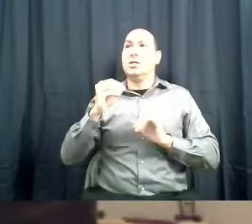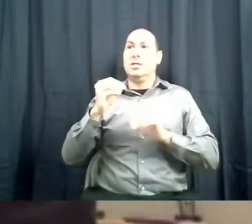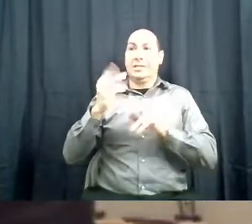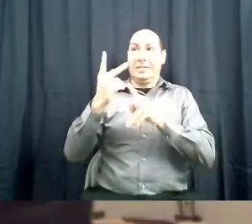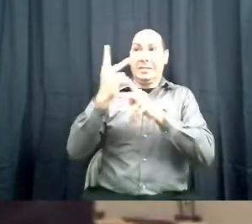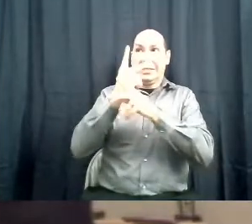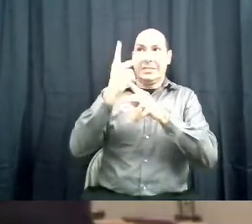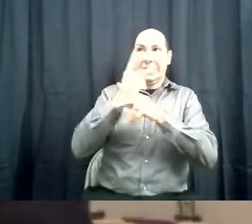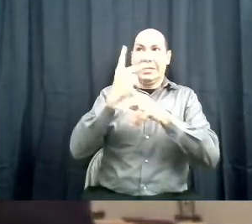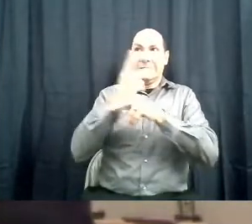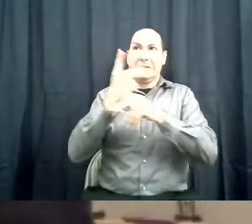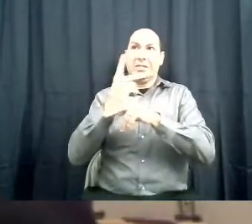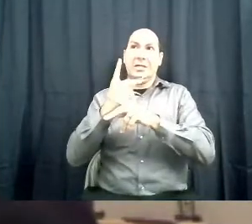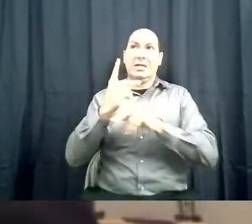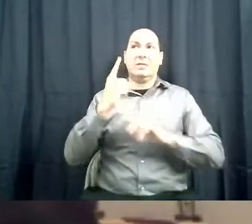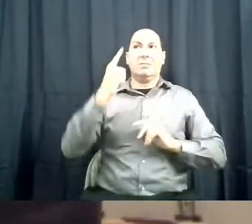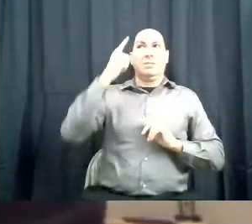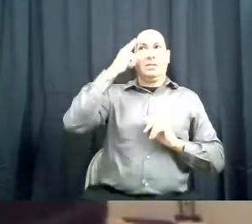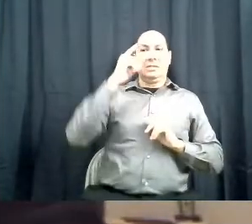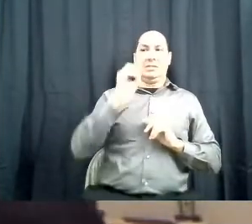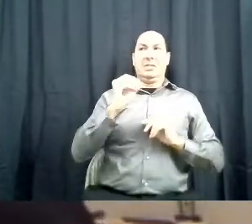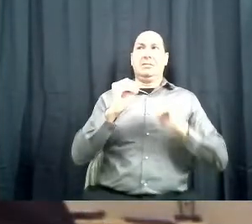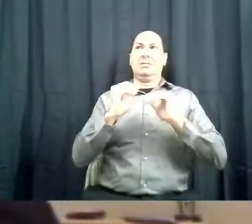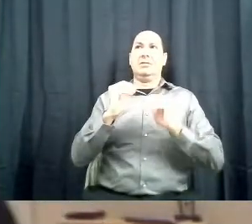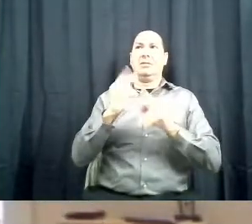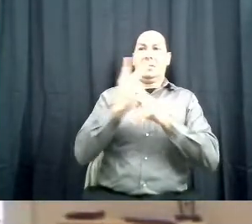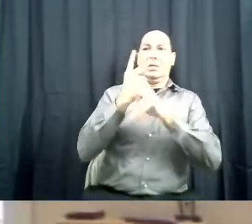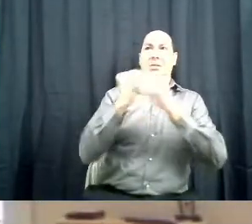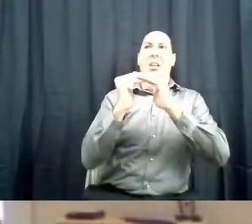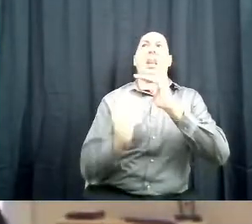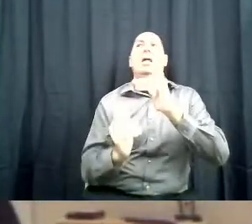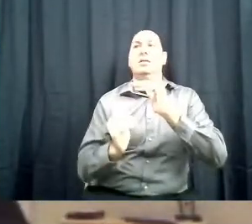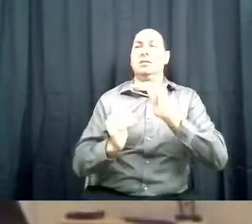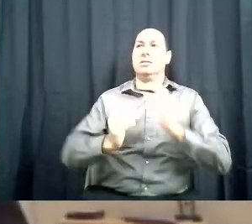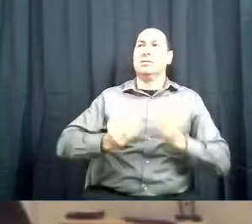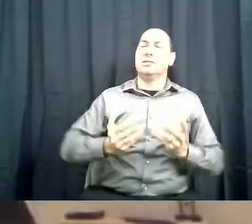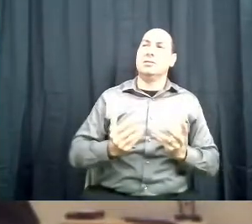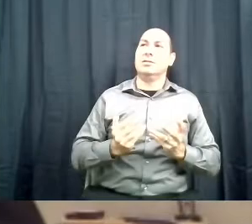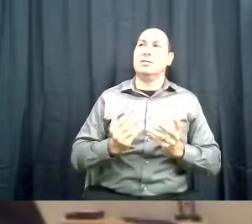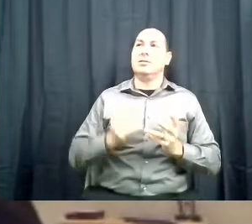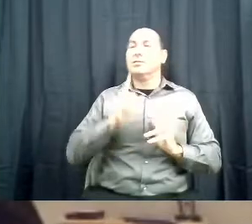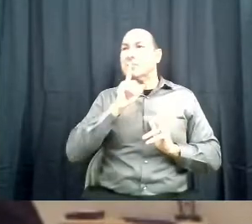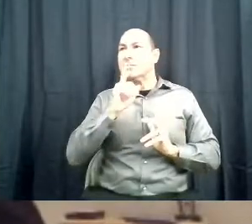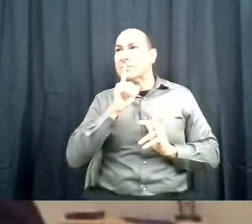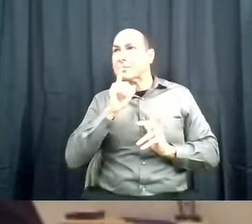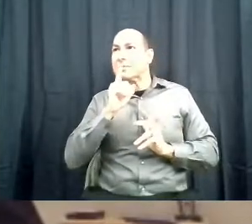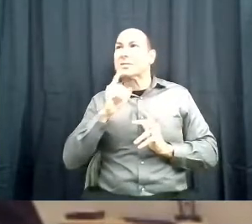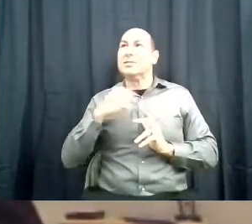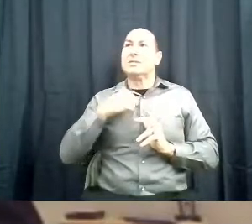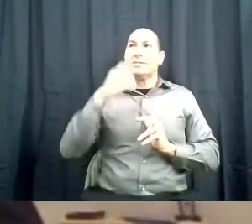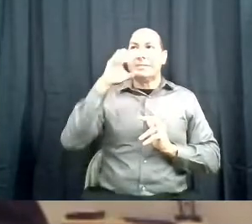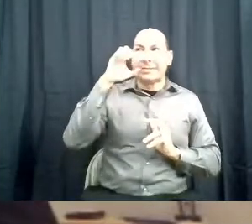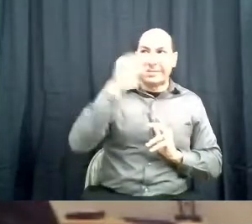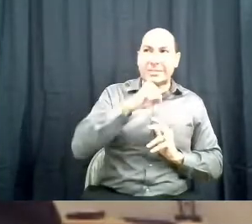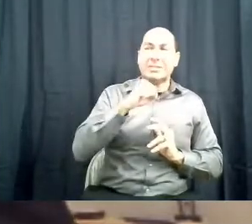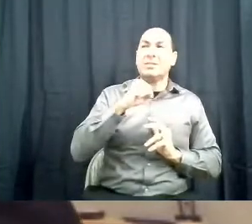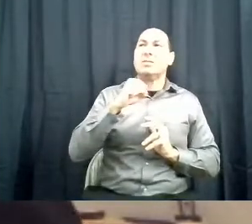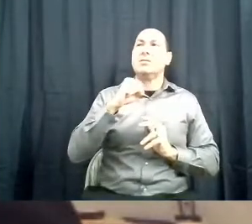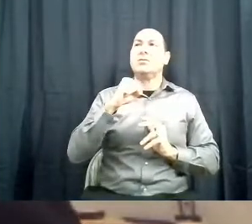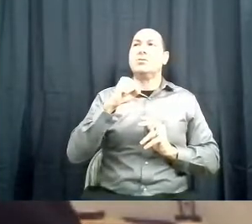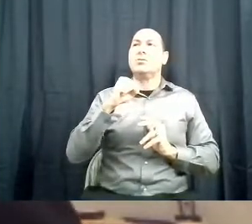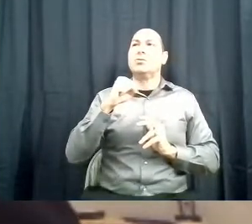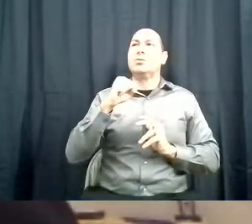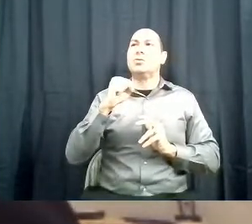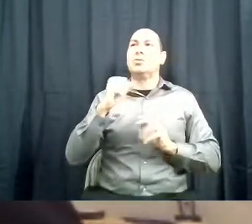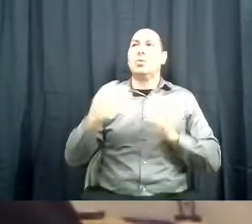assume zero above that cap, just as it would be imprudent for us to assume a new baseline of like what they've been doing